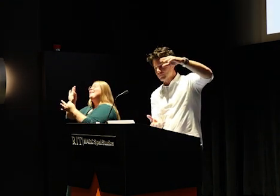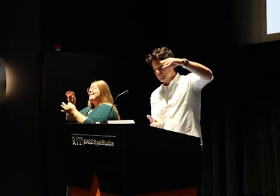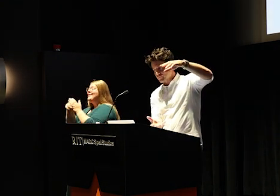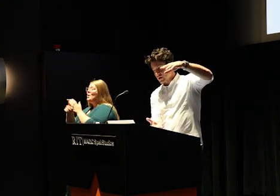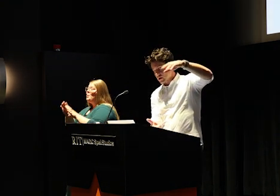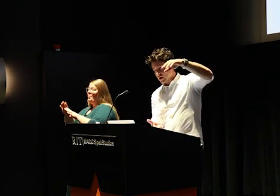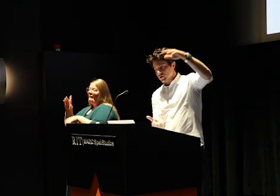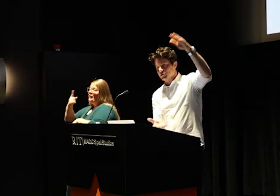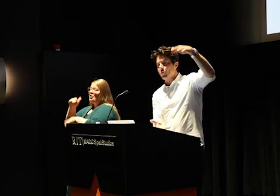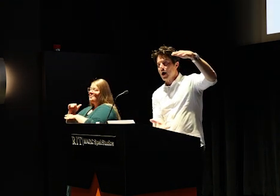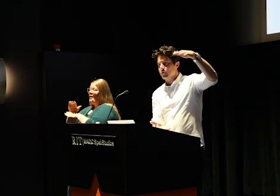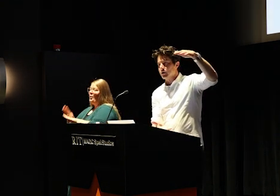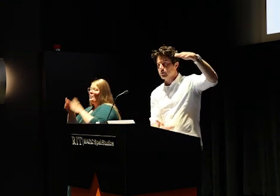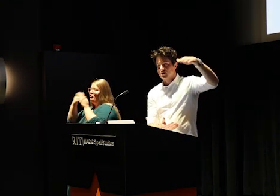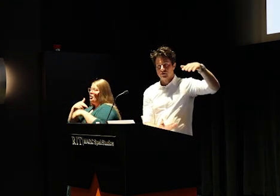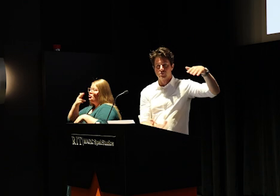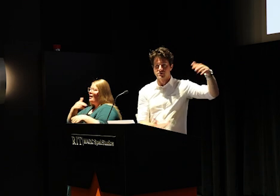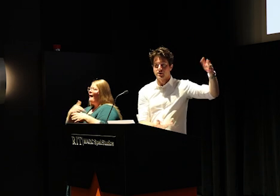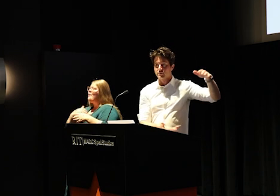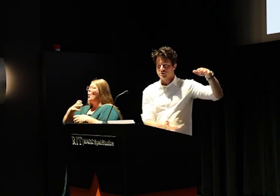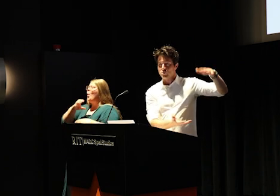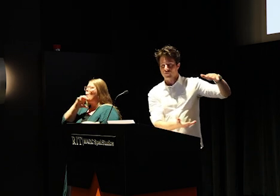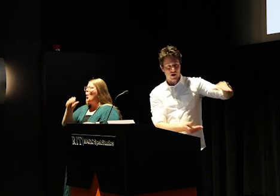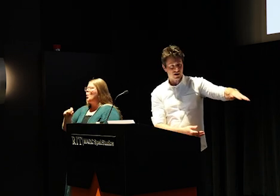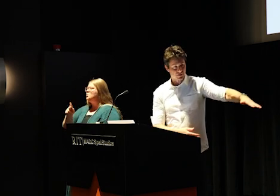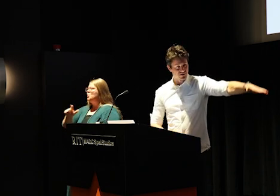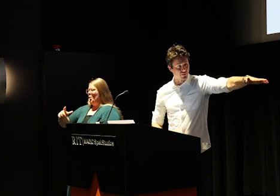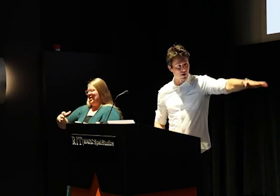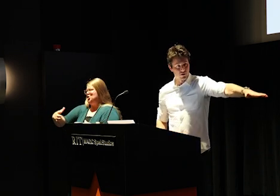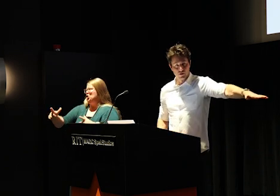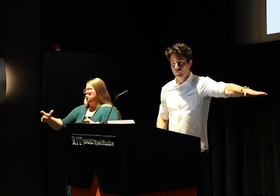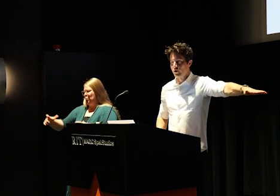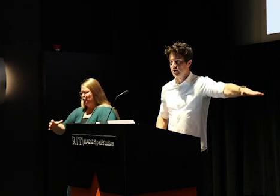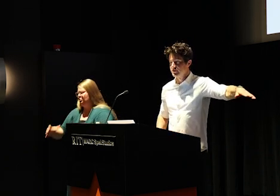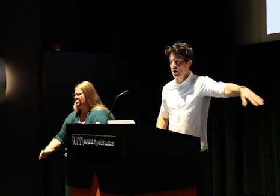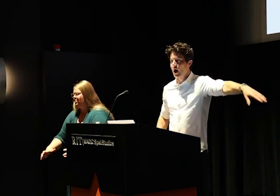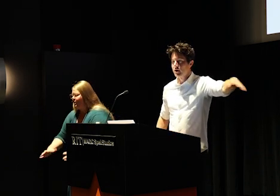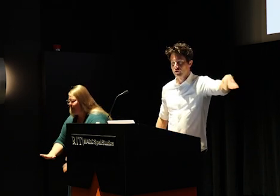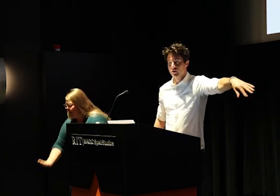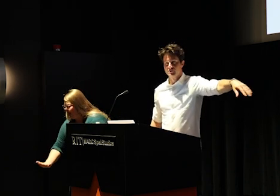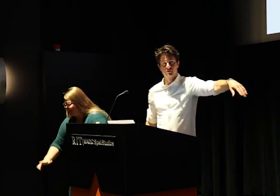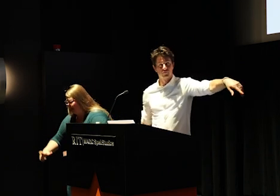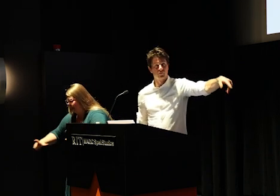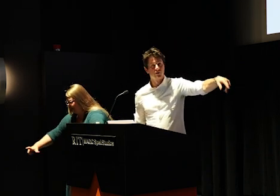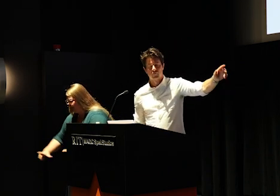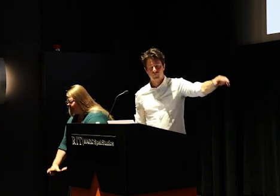for industrial wiring. It looks like a spool of thread, except it's about 48 inches high and